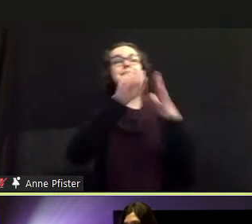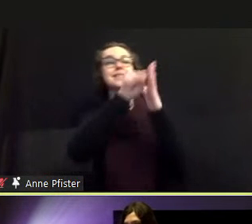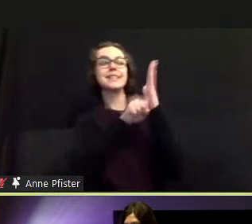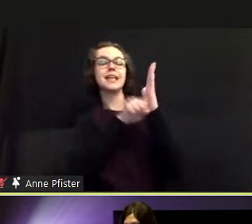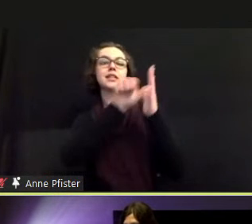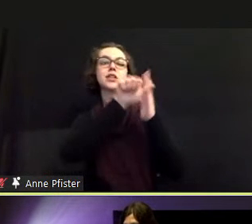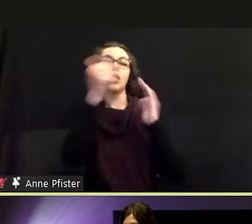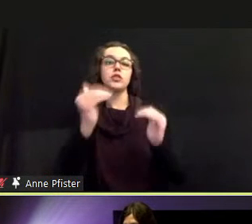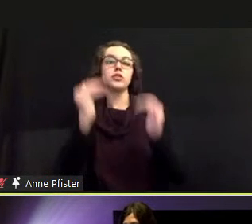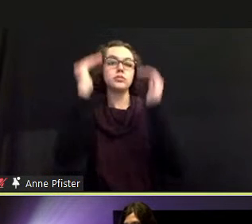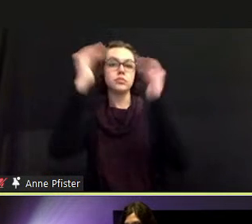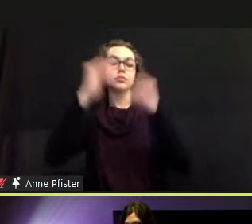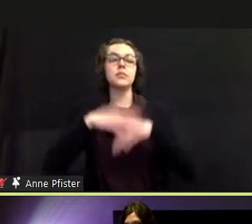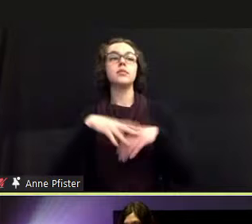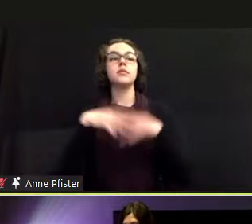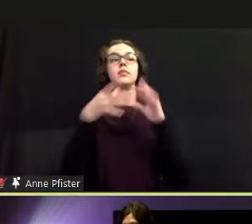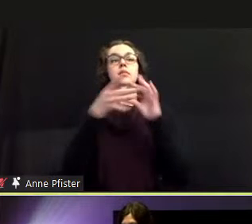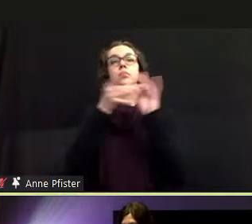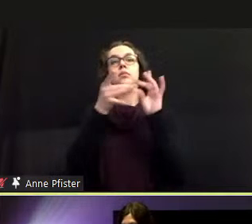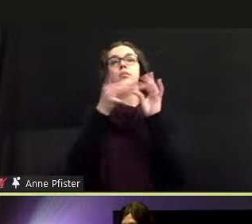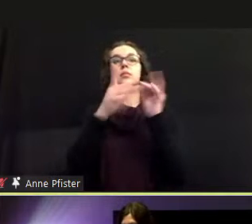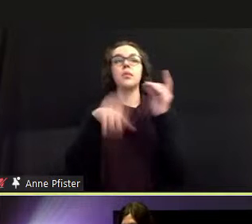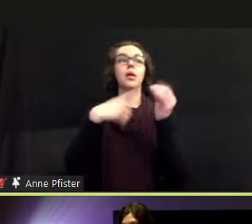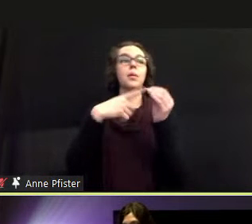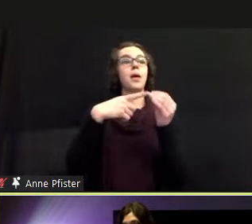to negative language ideologies about the nature of sign